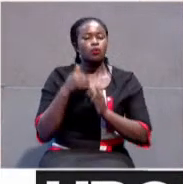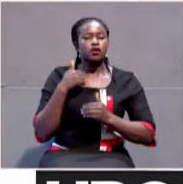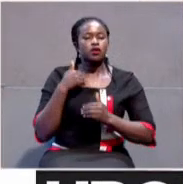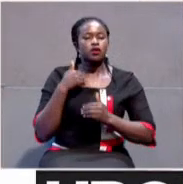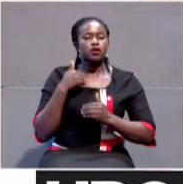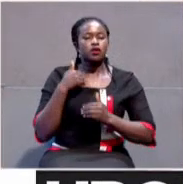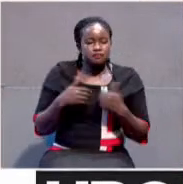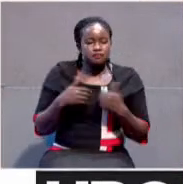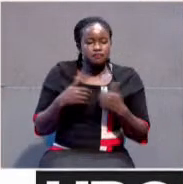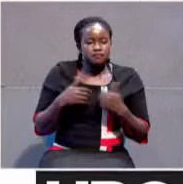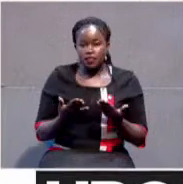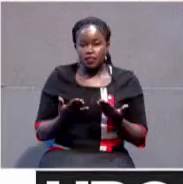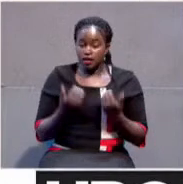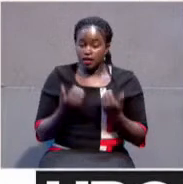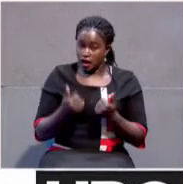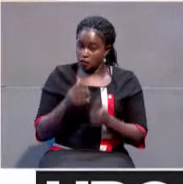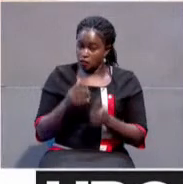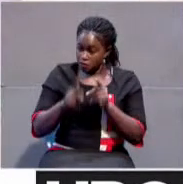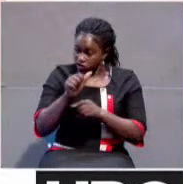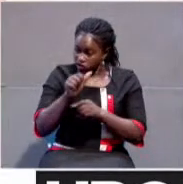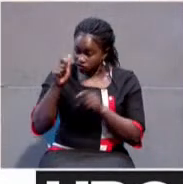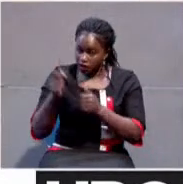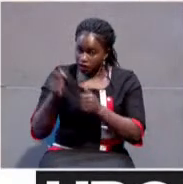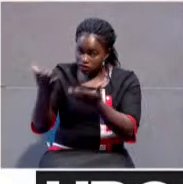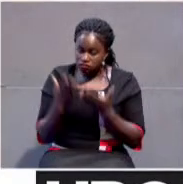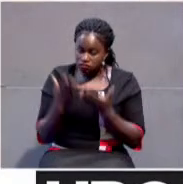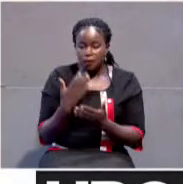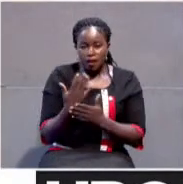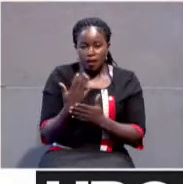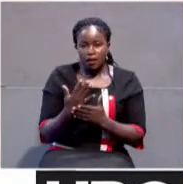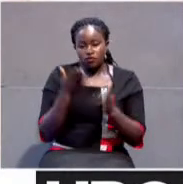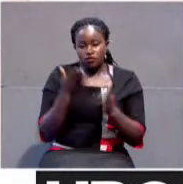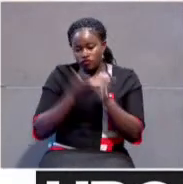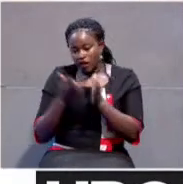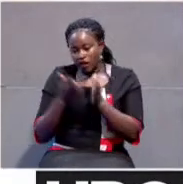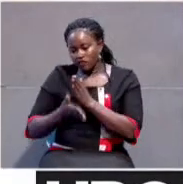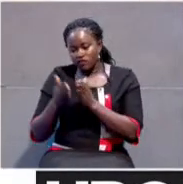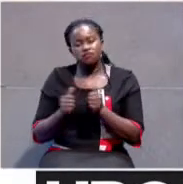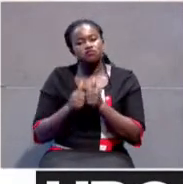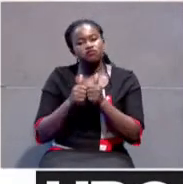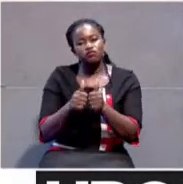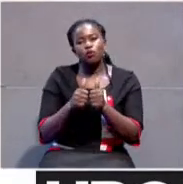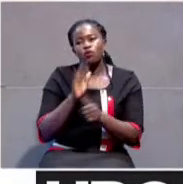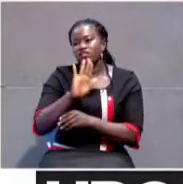of interest. The candidates give us their papers, we compile them according to